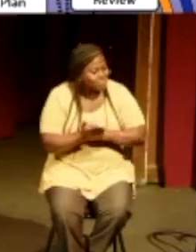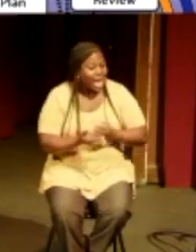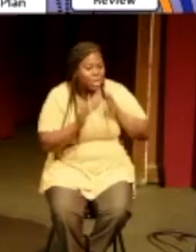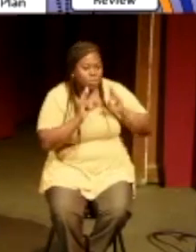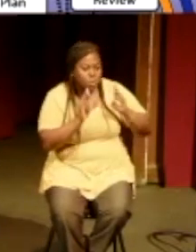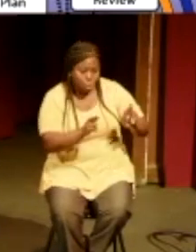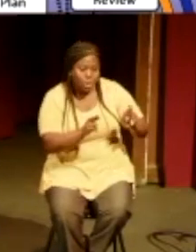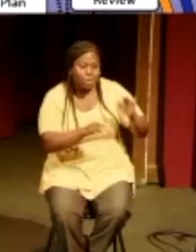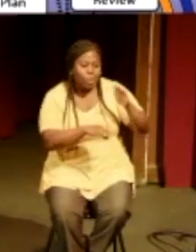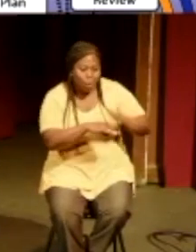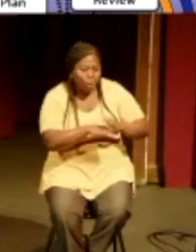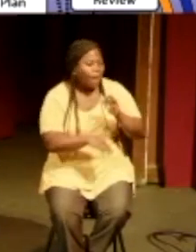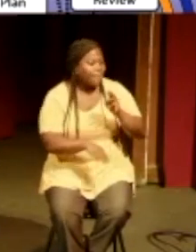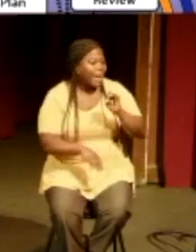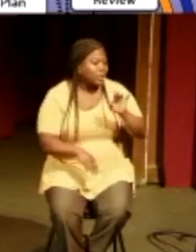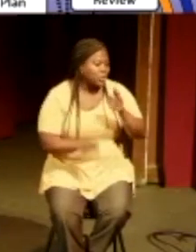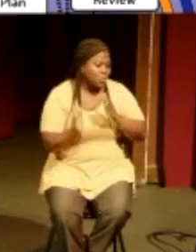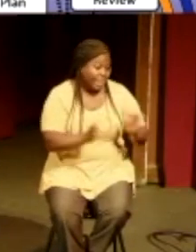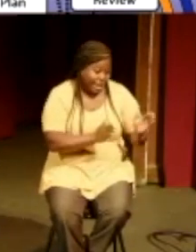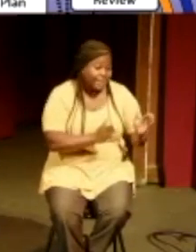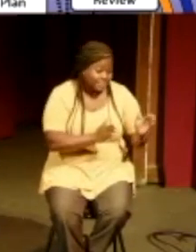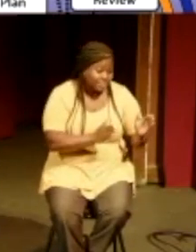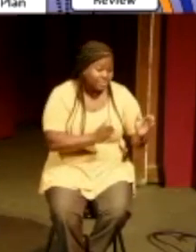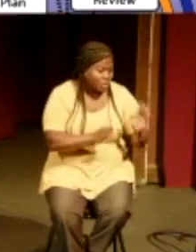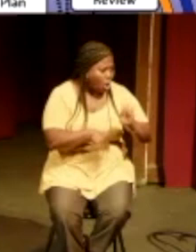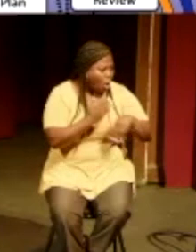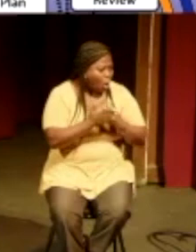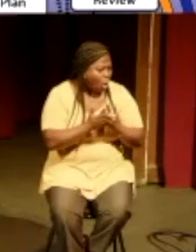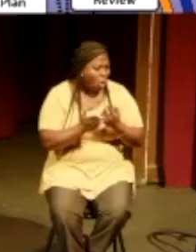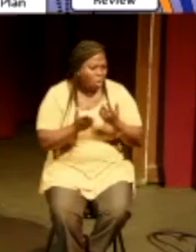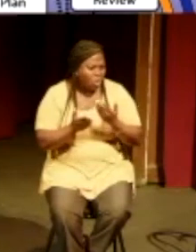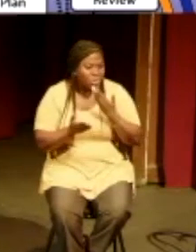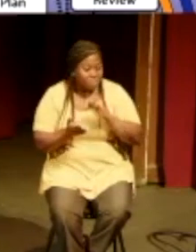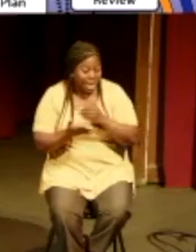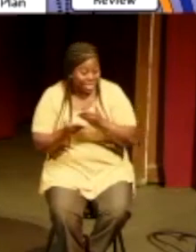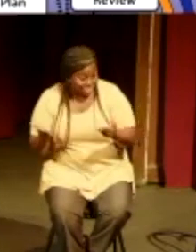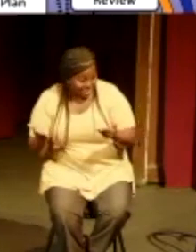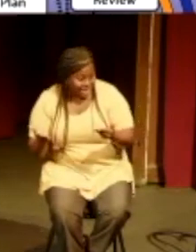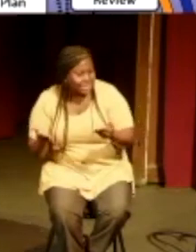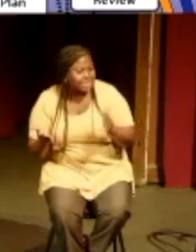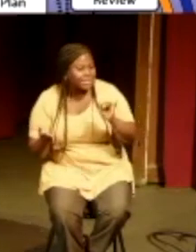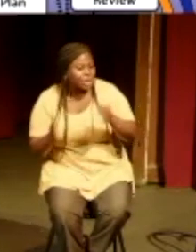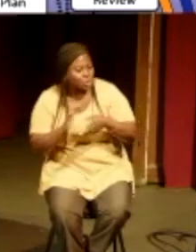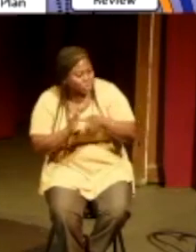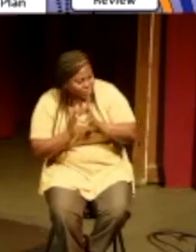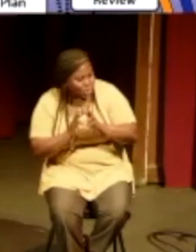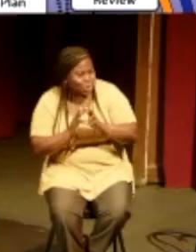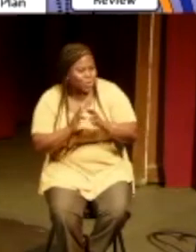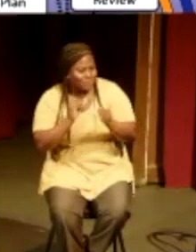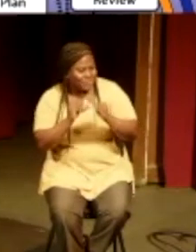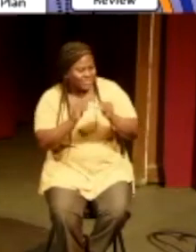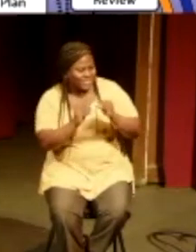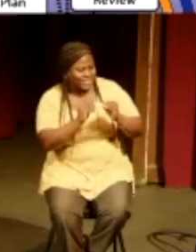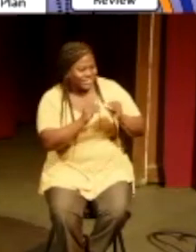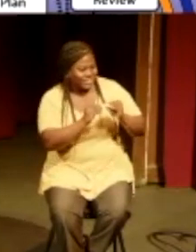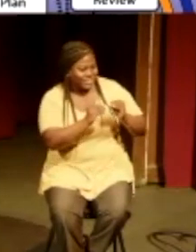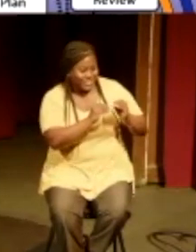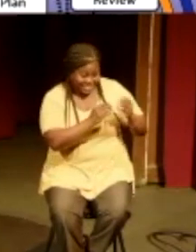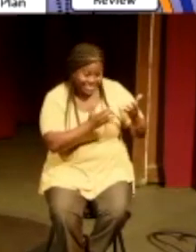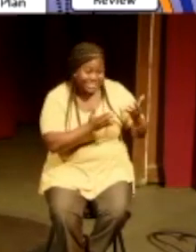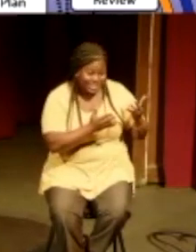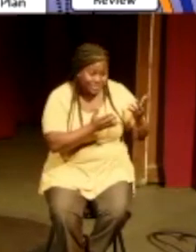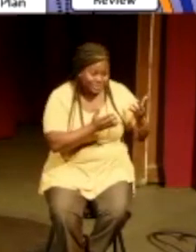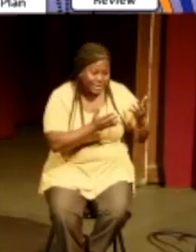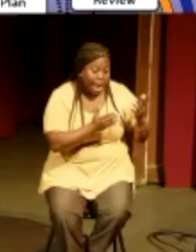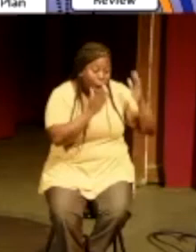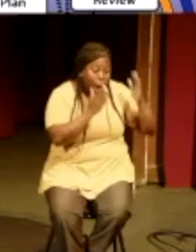master plan. And the bad and the ugly get to go on another ride around the wheel there for another year in